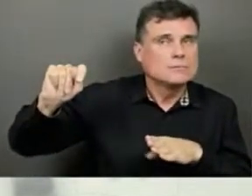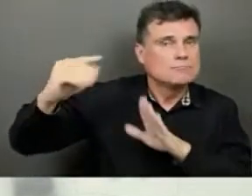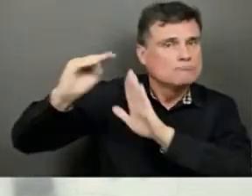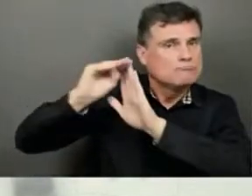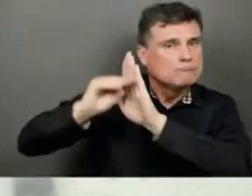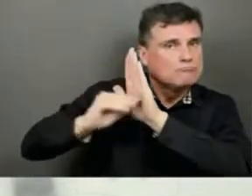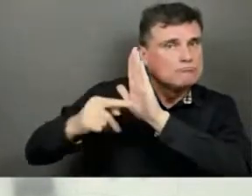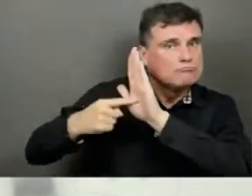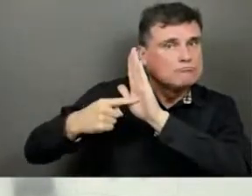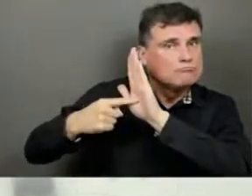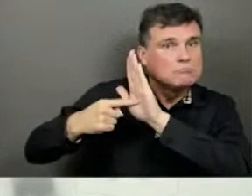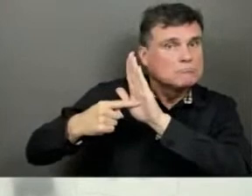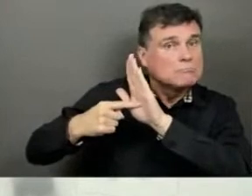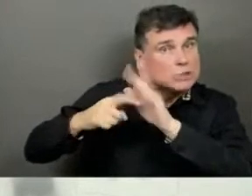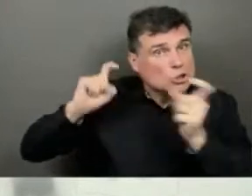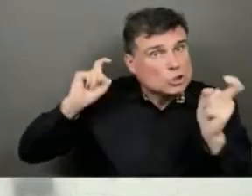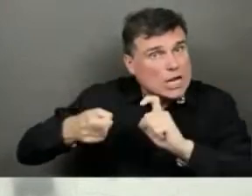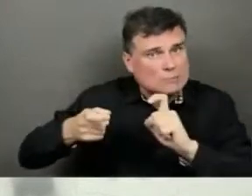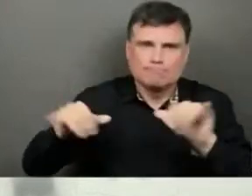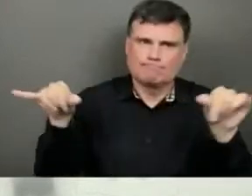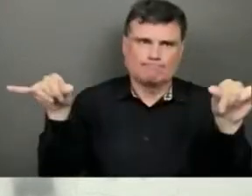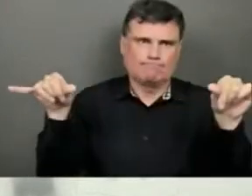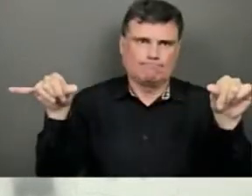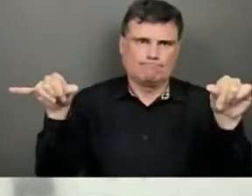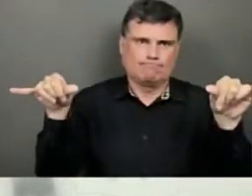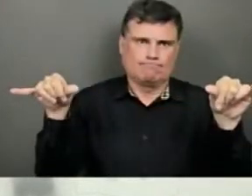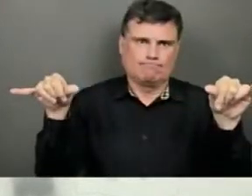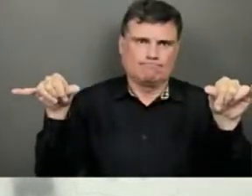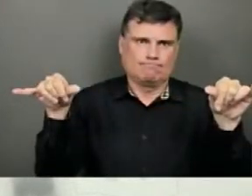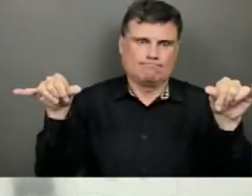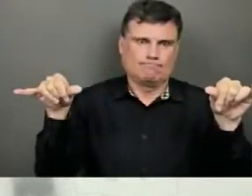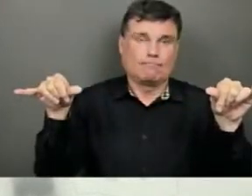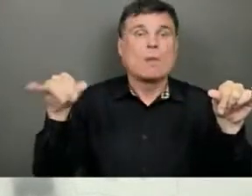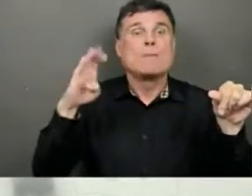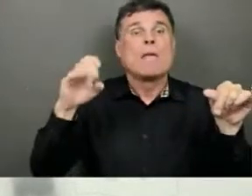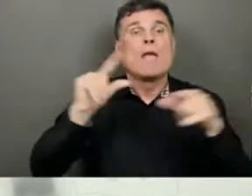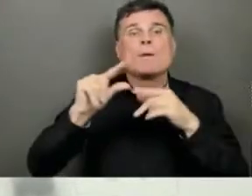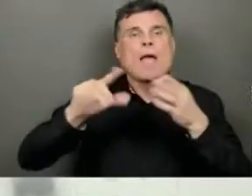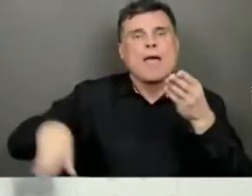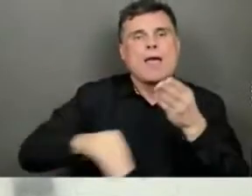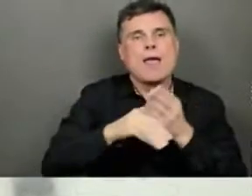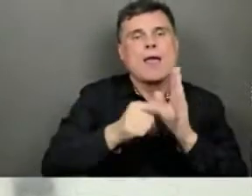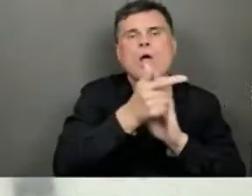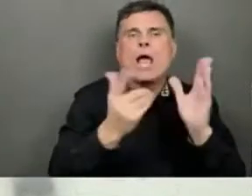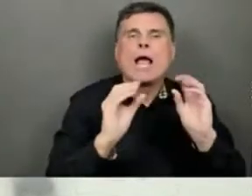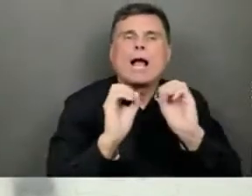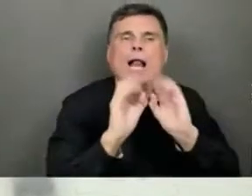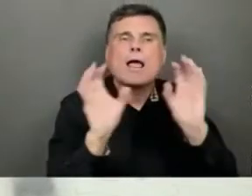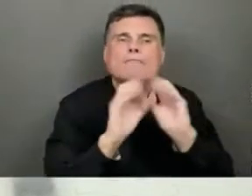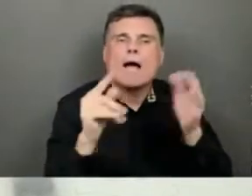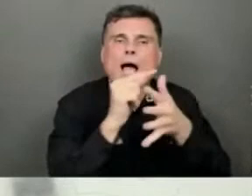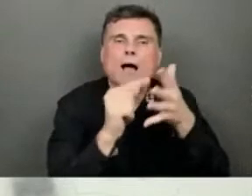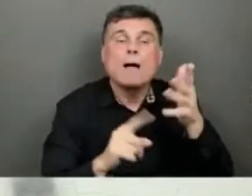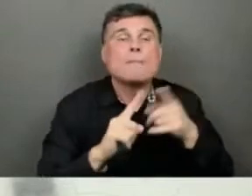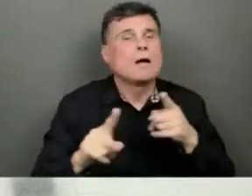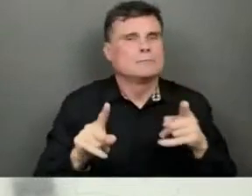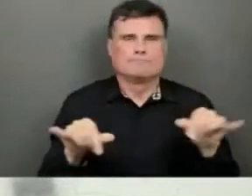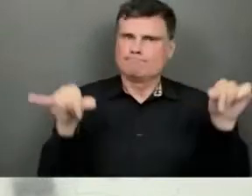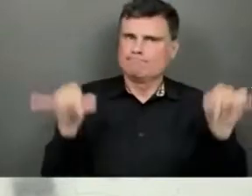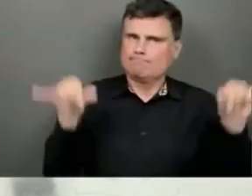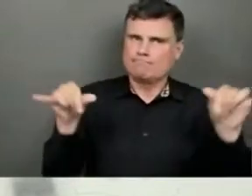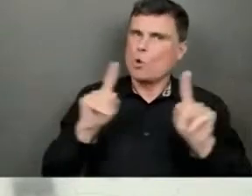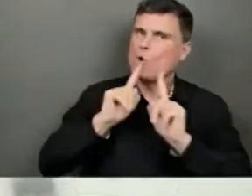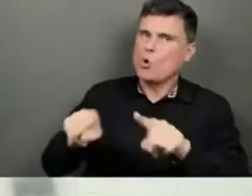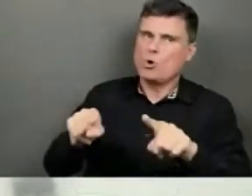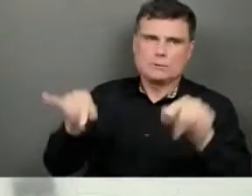made more clear in the legislation, but it's the same. I said very clearly, Dr. Henry has repeated, I repeated,